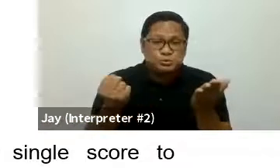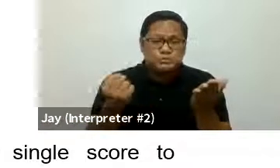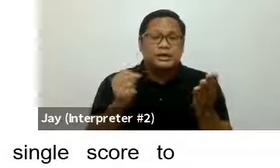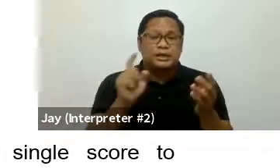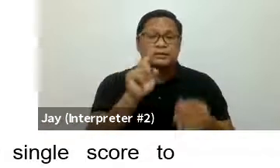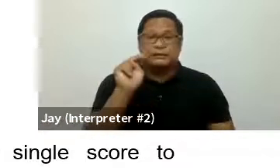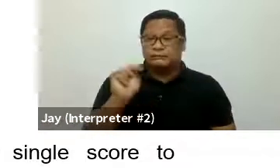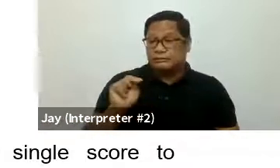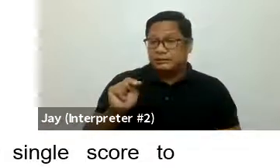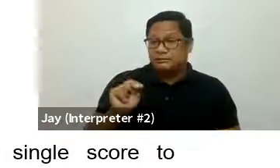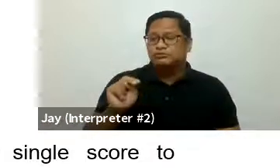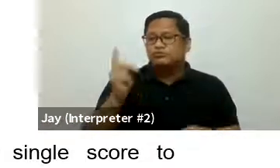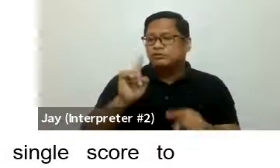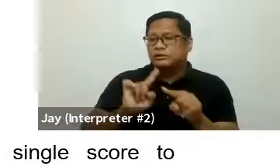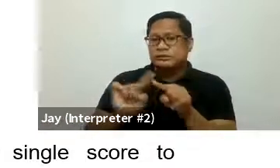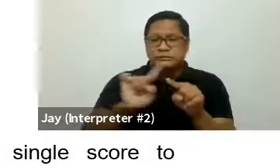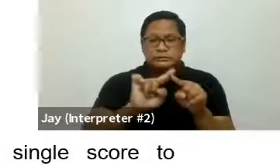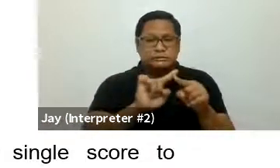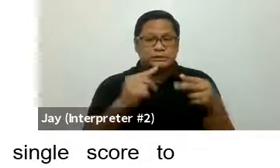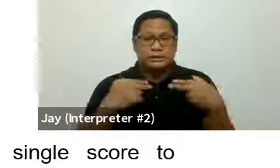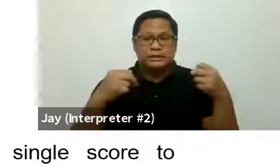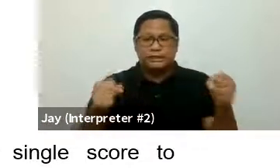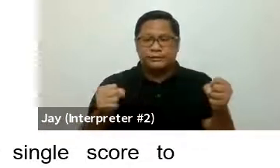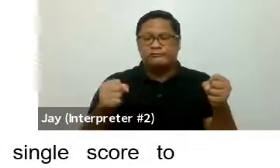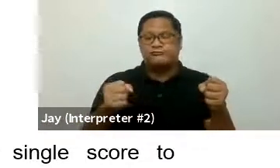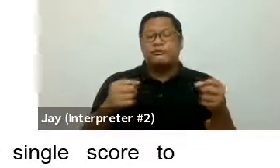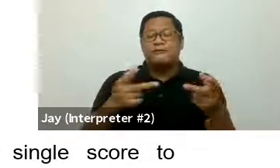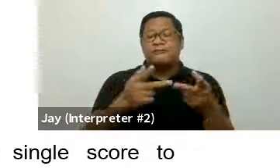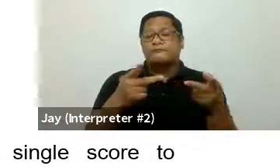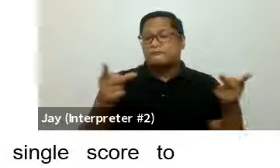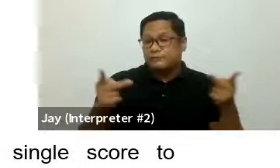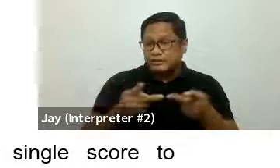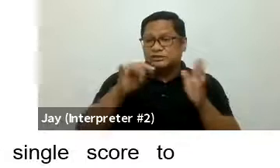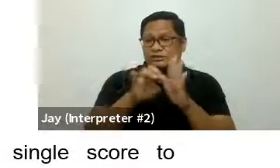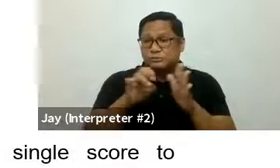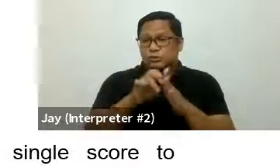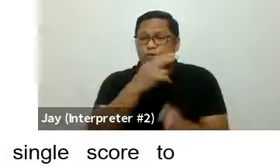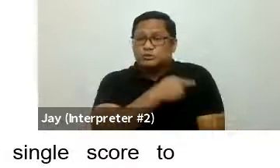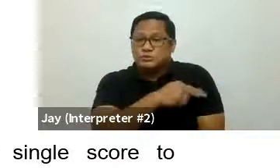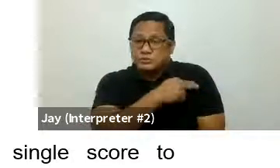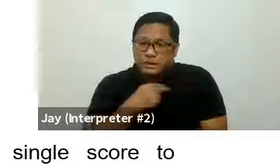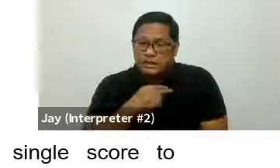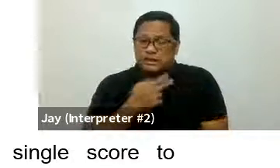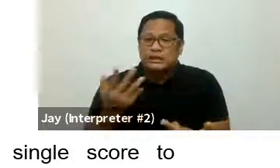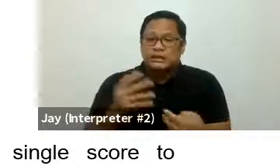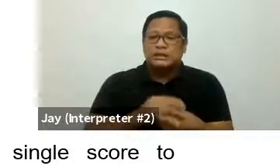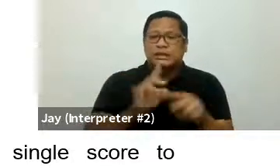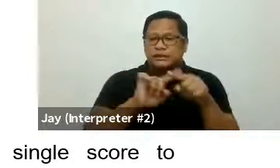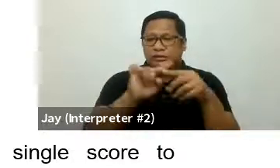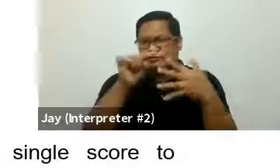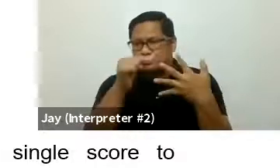demand for different health facility types, like hospitals, VHS, PCF, etc.